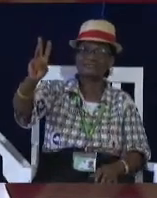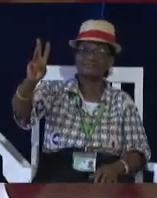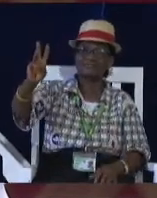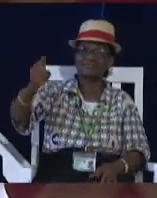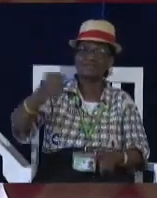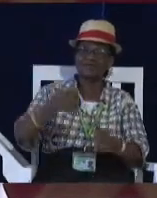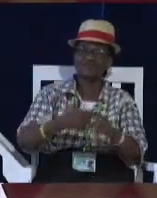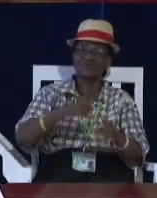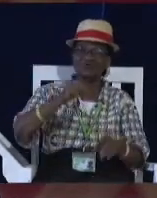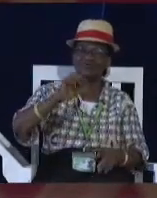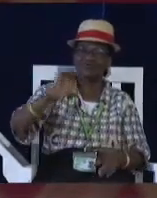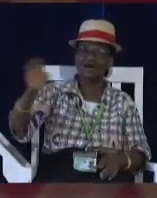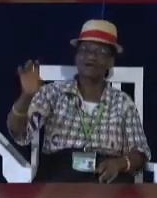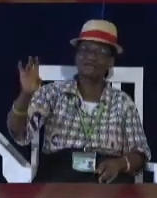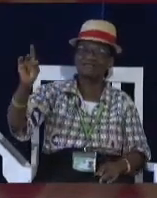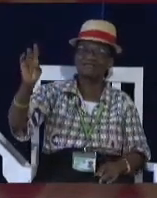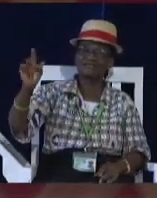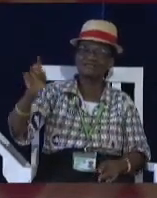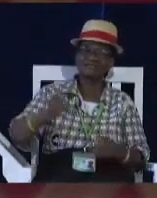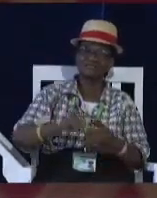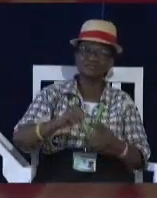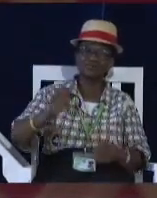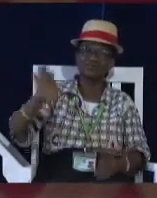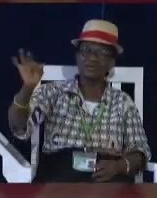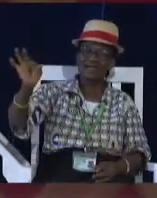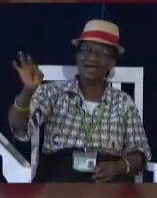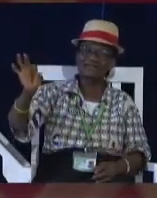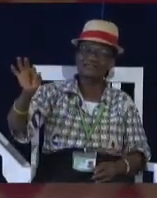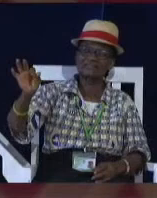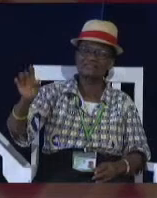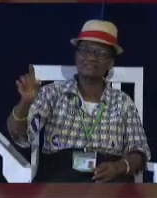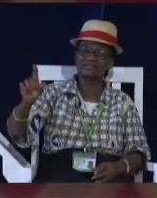from verse 17 to 19.